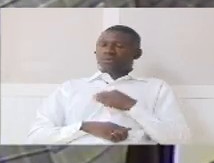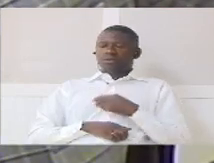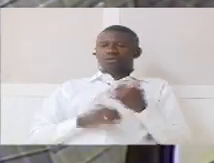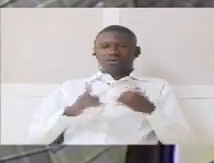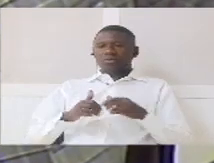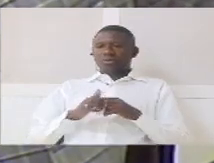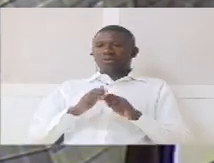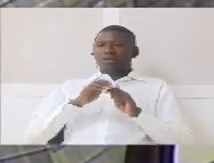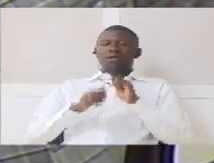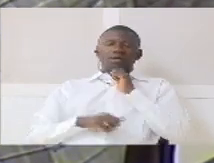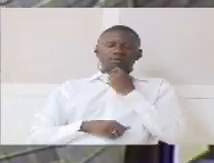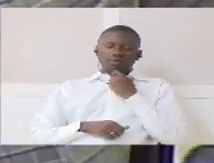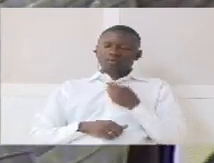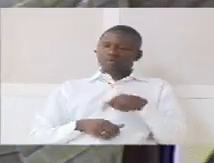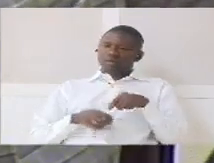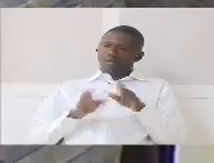that.